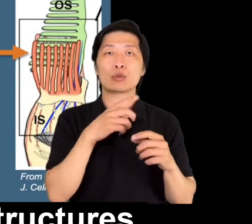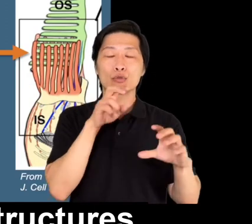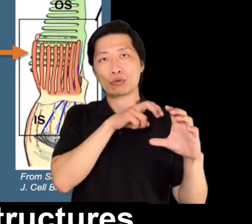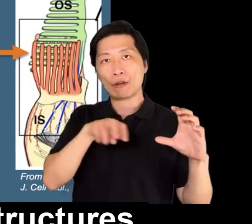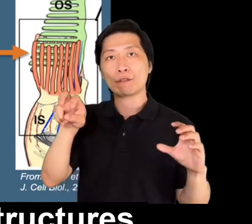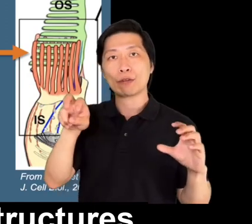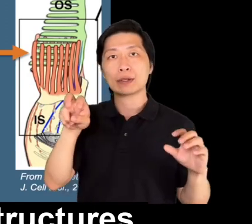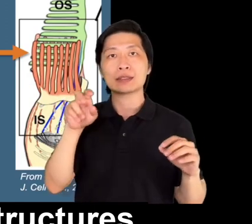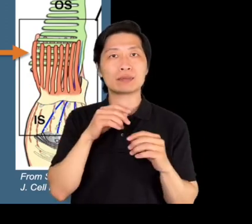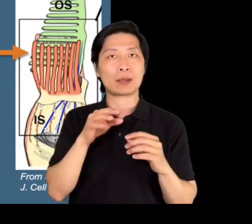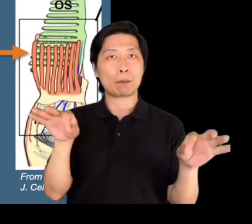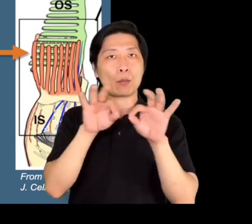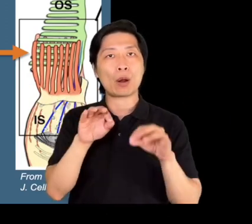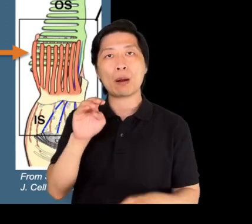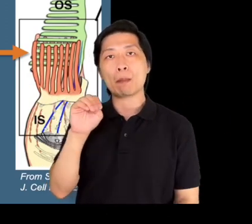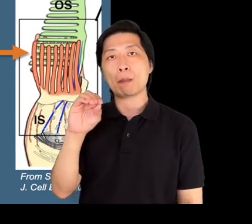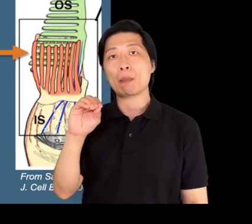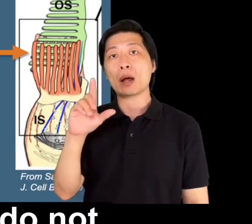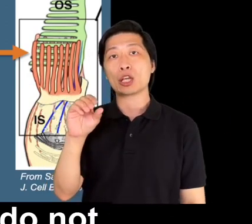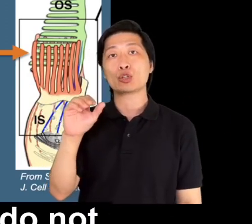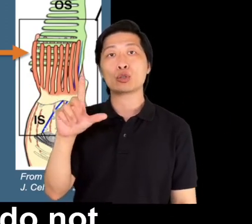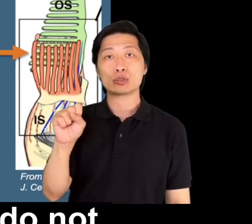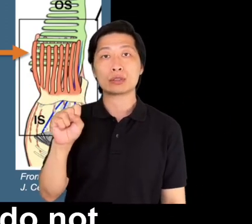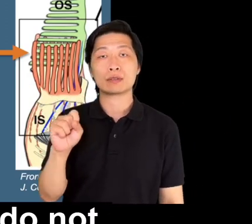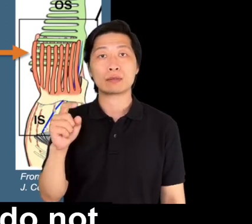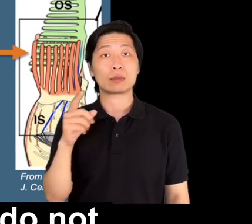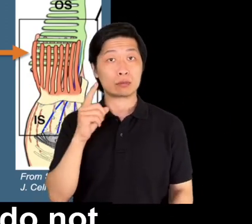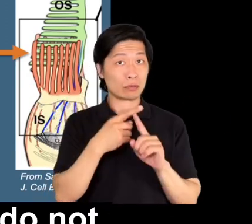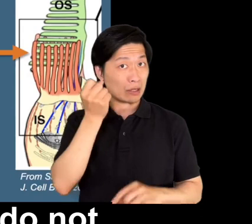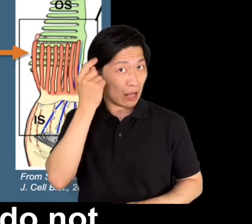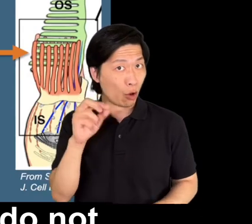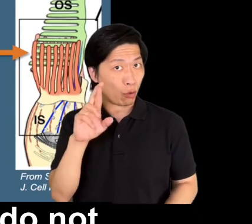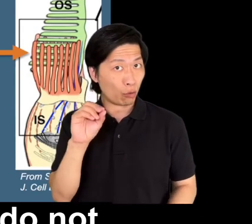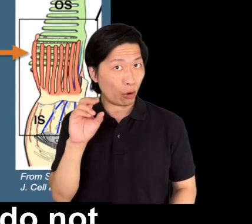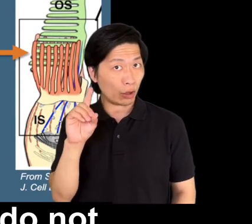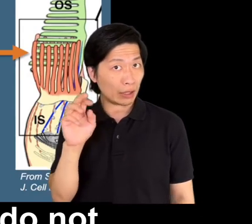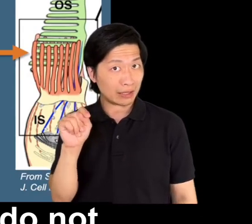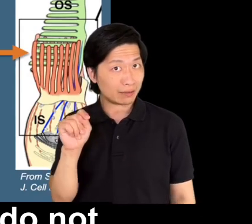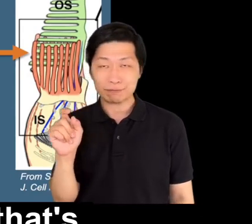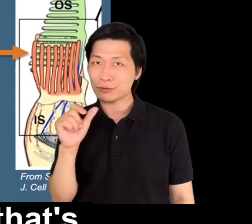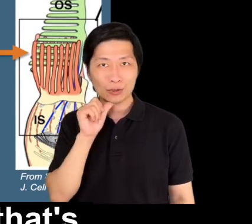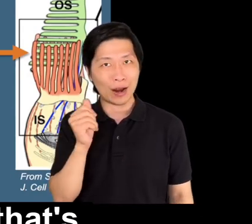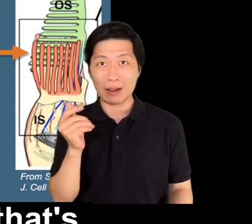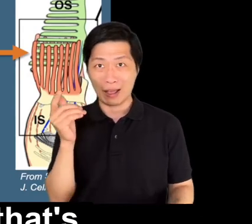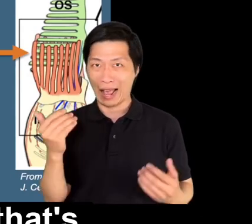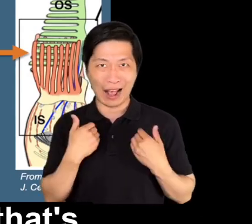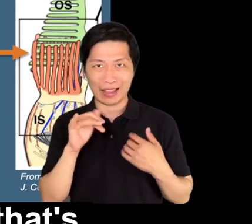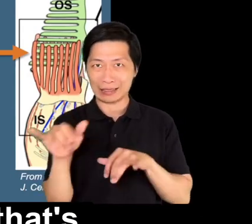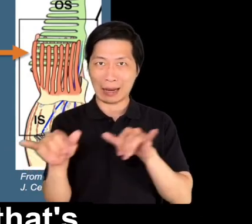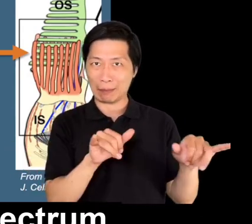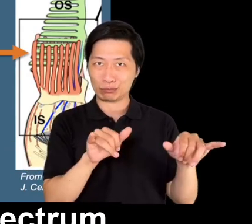retinas do not have this structure, and we think that's why they don't show the full spectrum of retinal disease